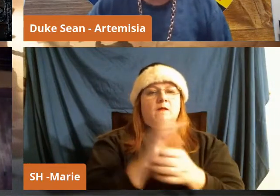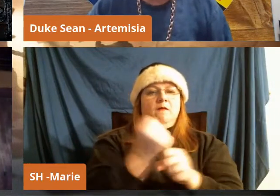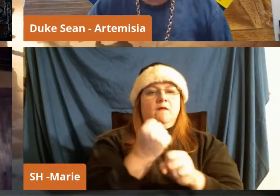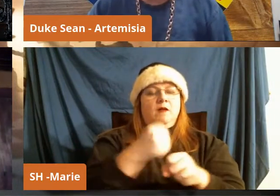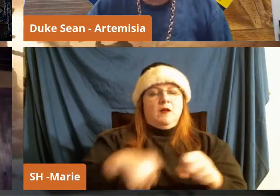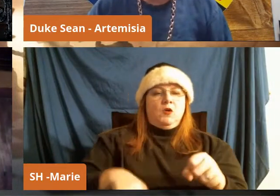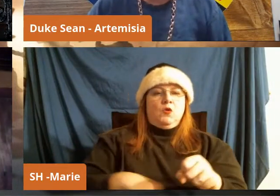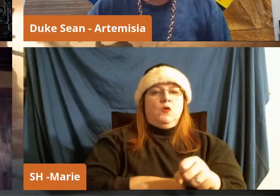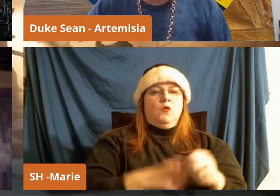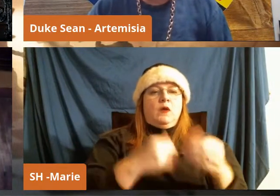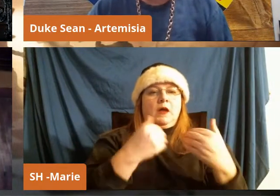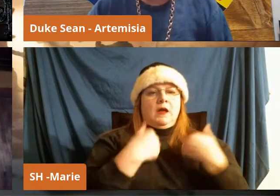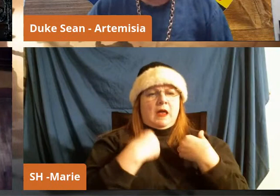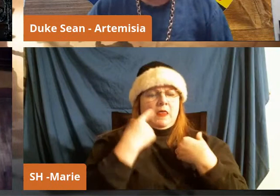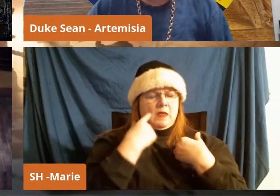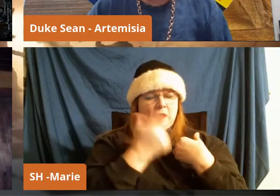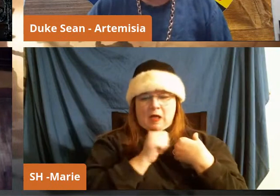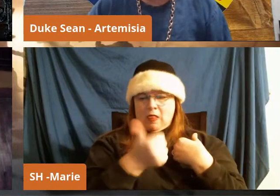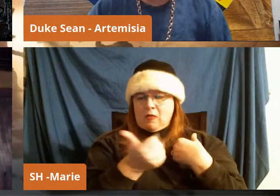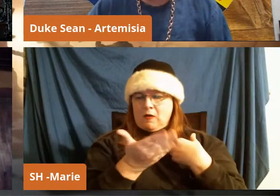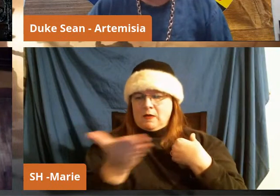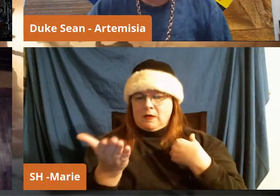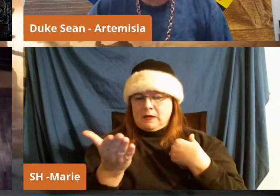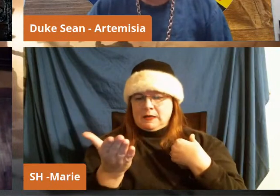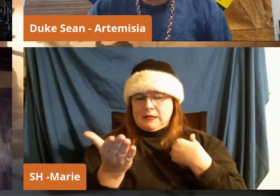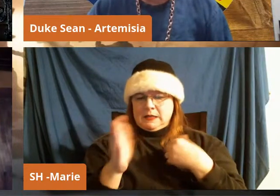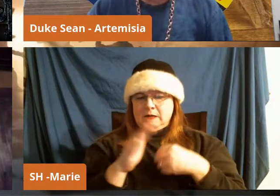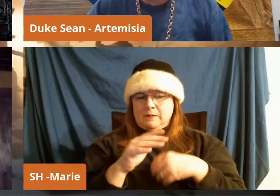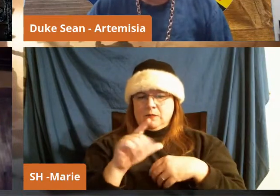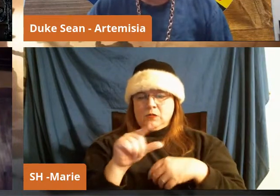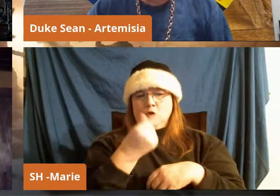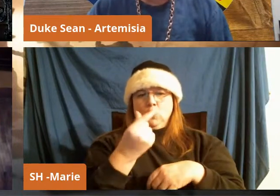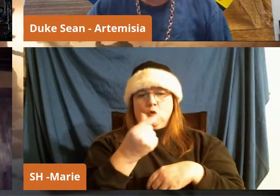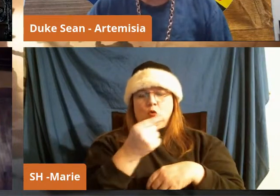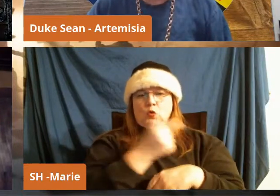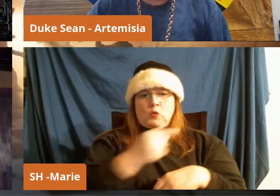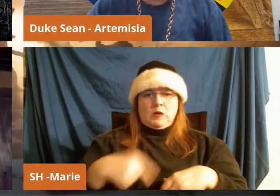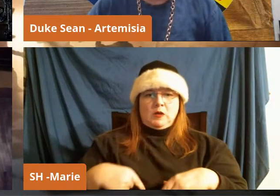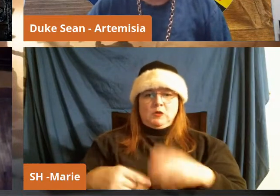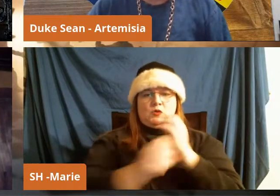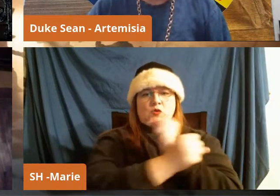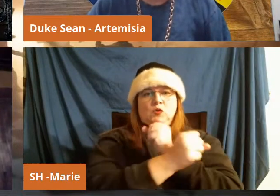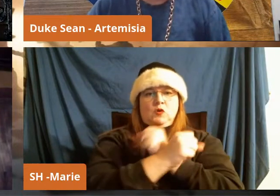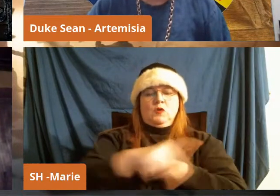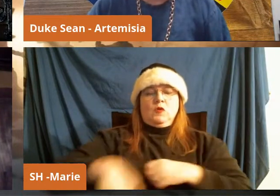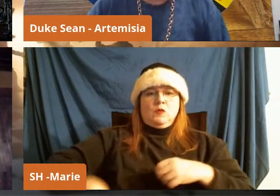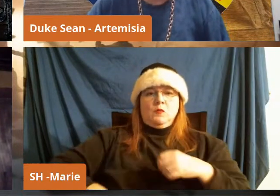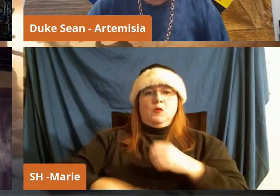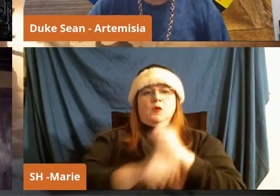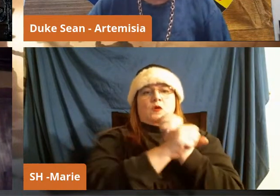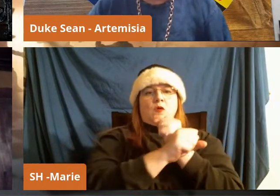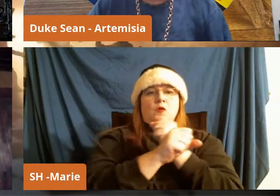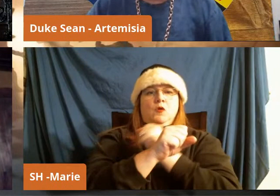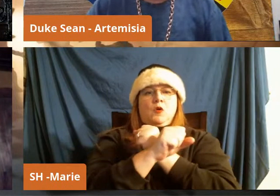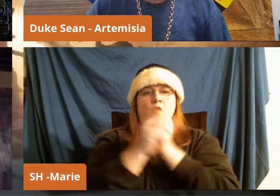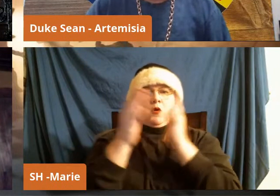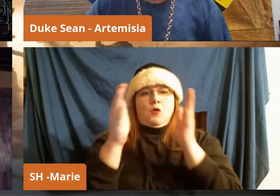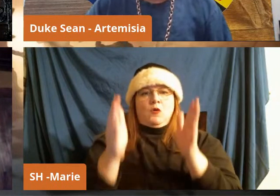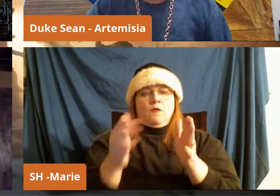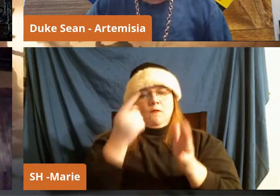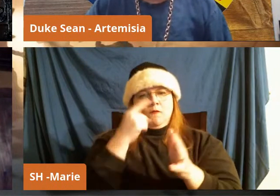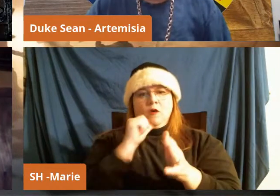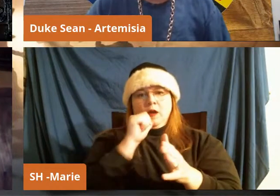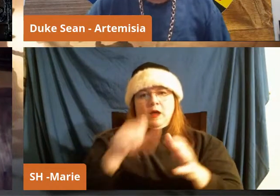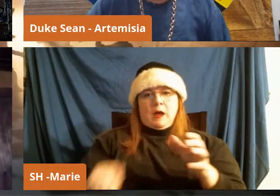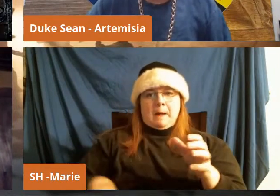We have, I think some other kingdoms have a similar thing. We have the Queen's Guard, the Princess's Guard that are for